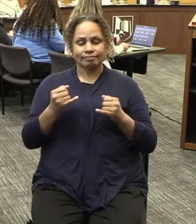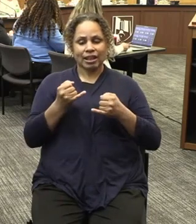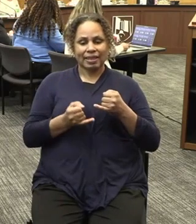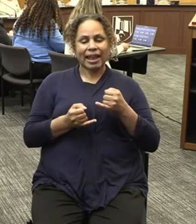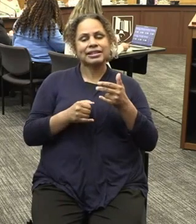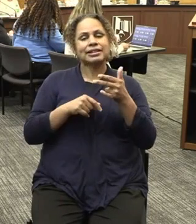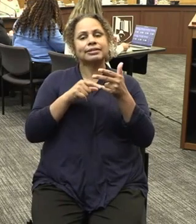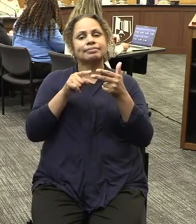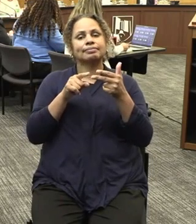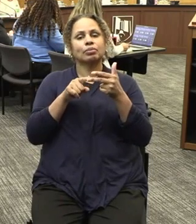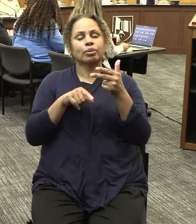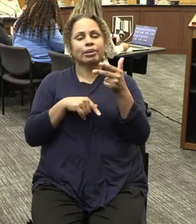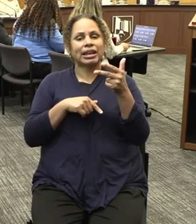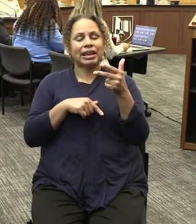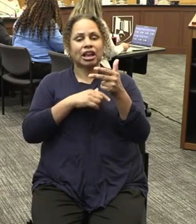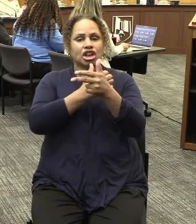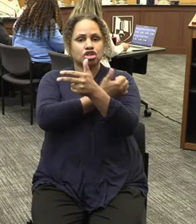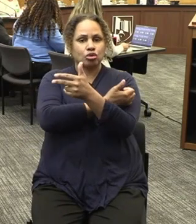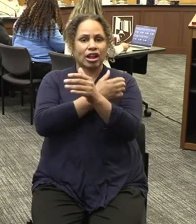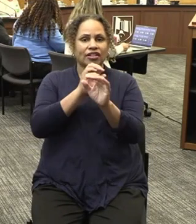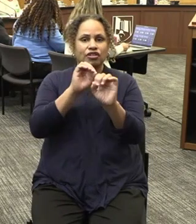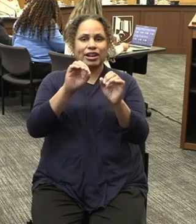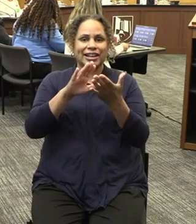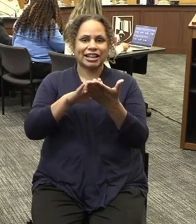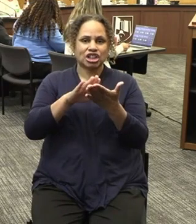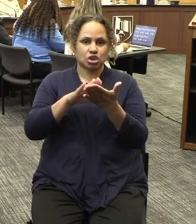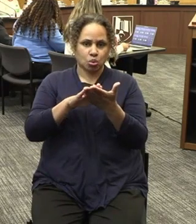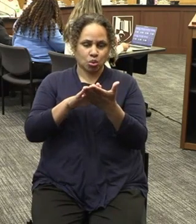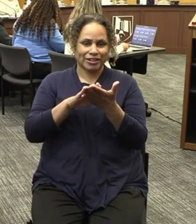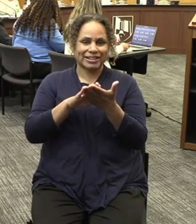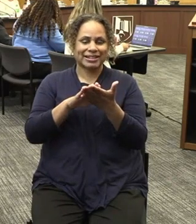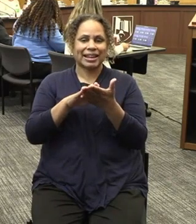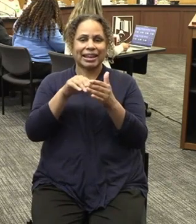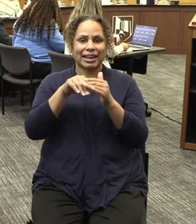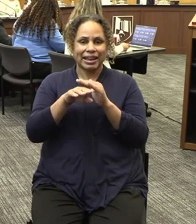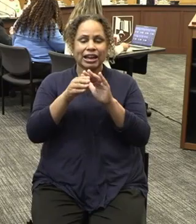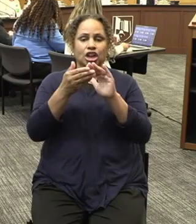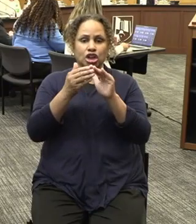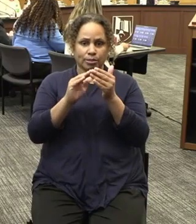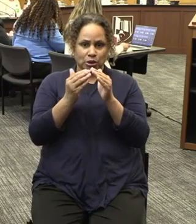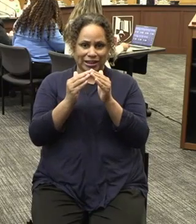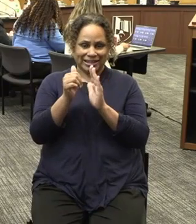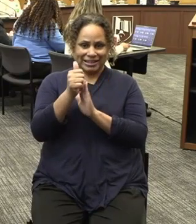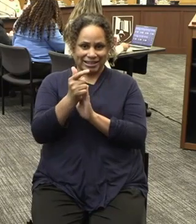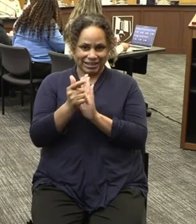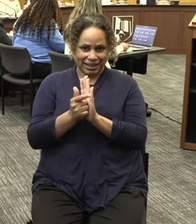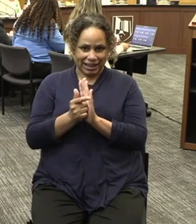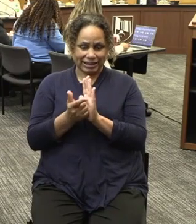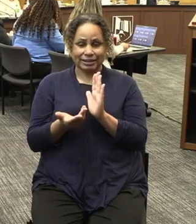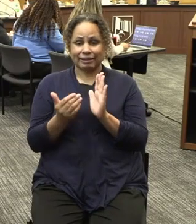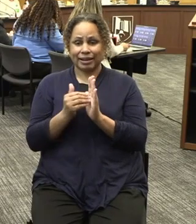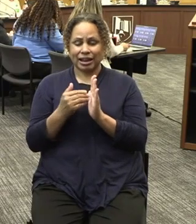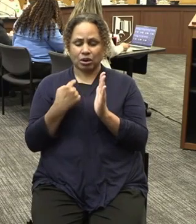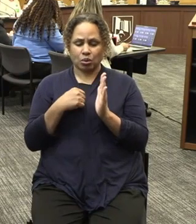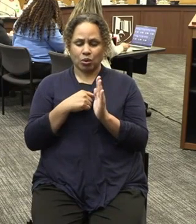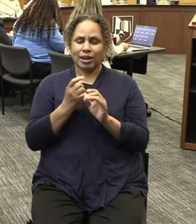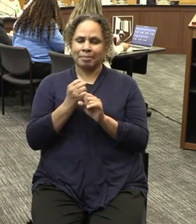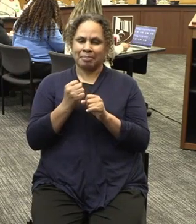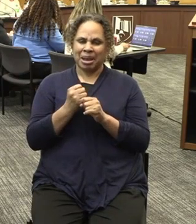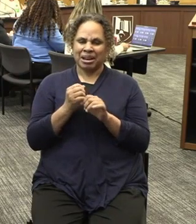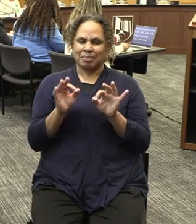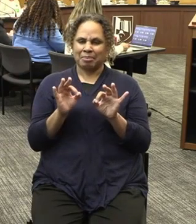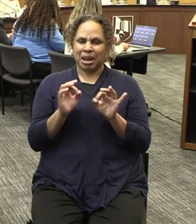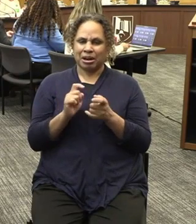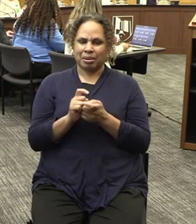to be the Drug-Free Schools and Communities Act. Again, we made minor modifications on